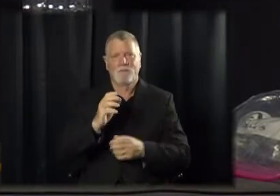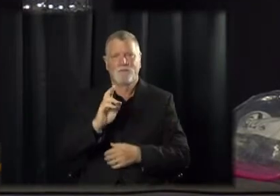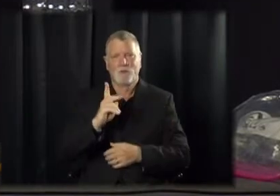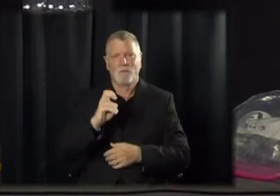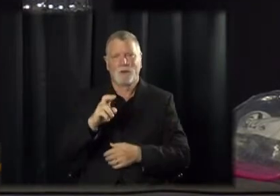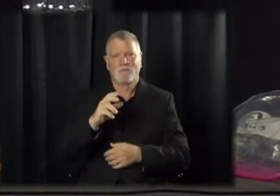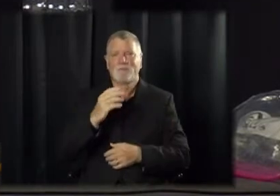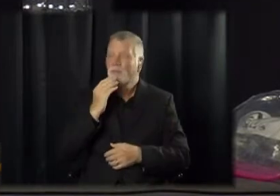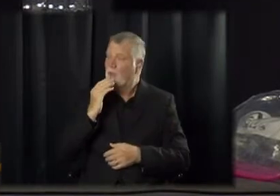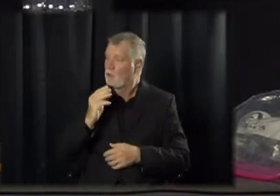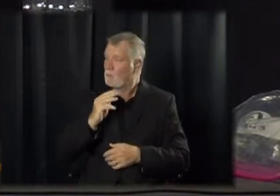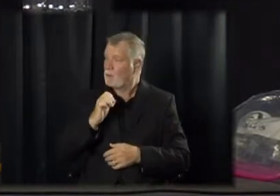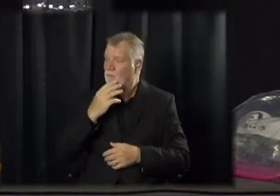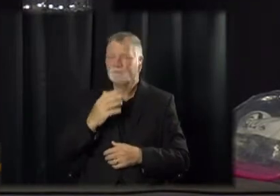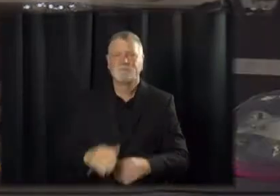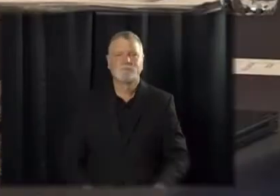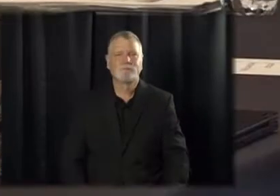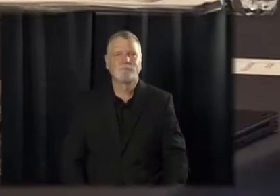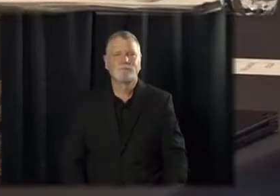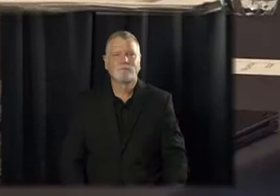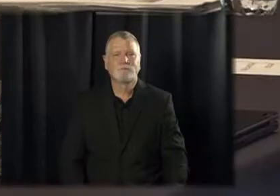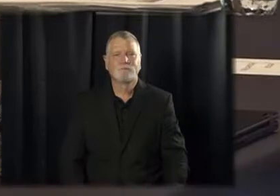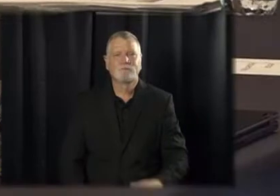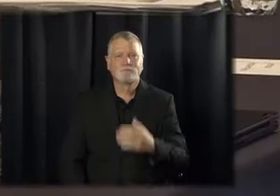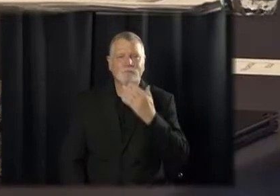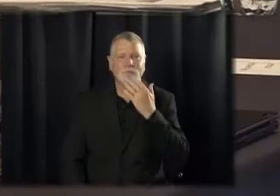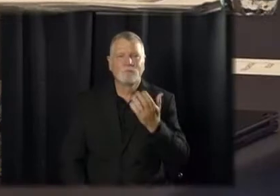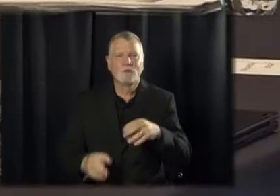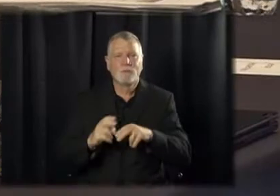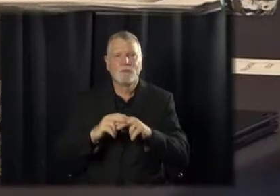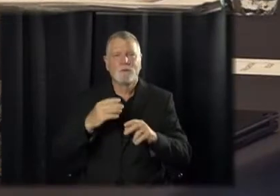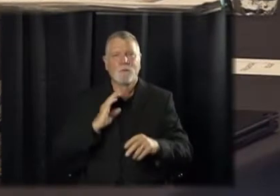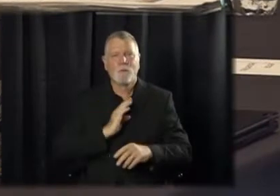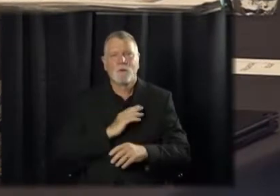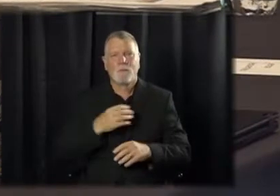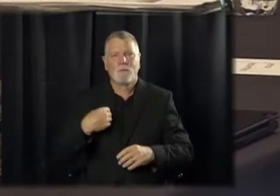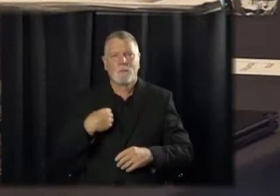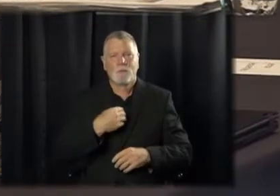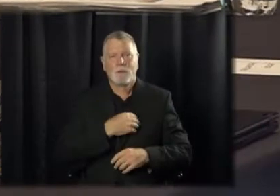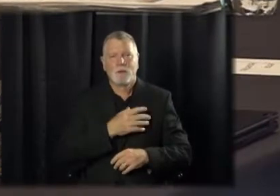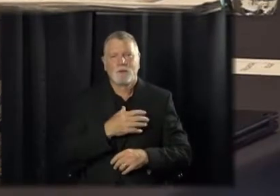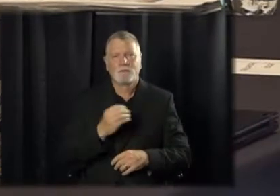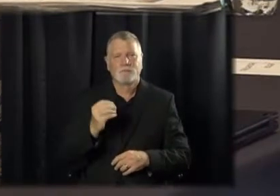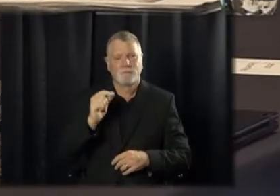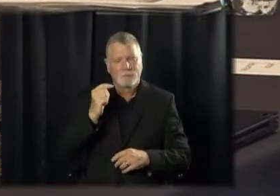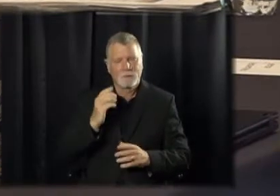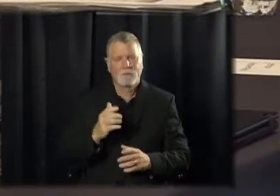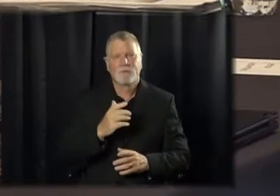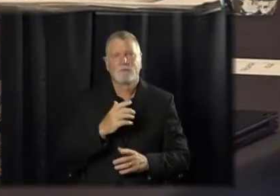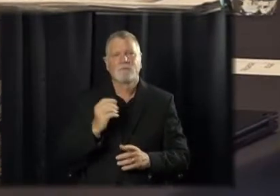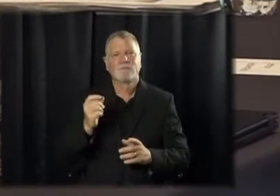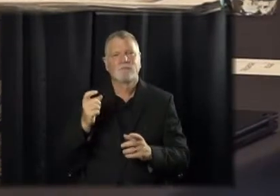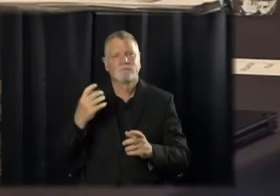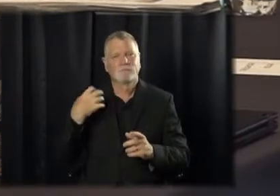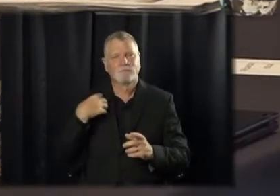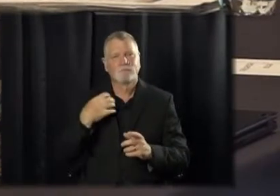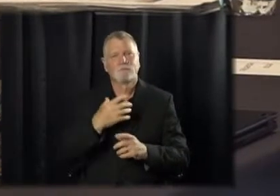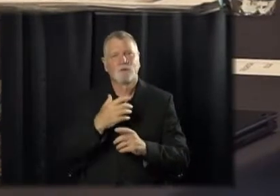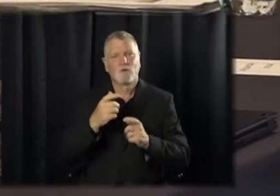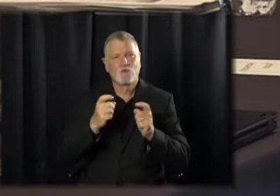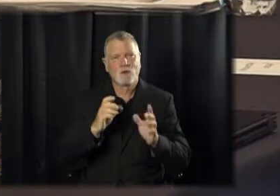Thank you, Maria. Thank you, and good morning, Mr. Chairman, board members, Governor Pierluisi, Executive Director